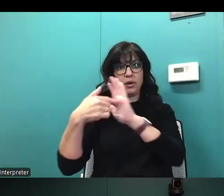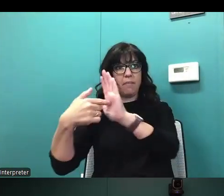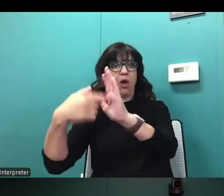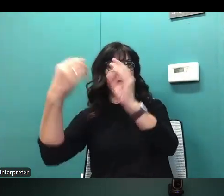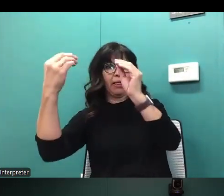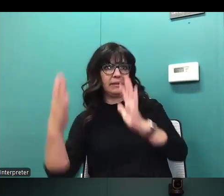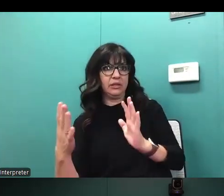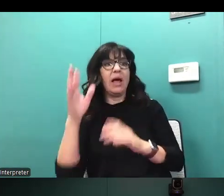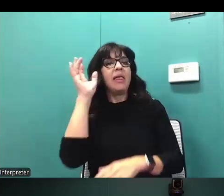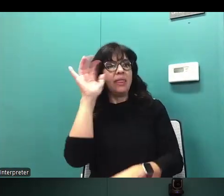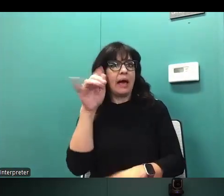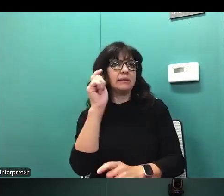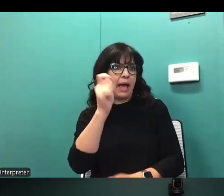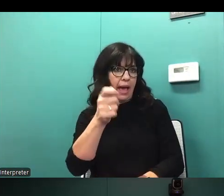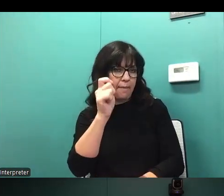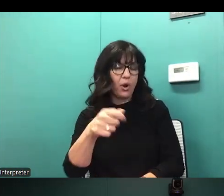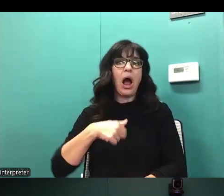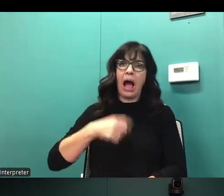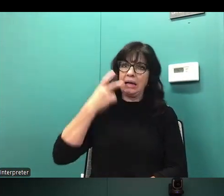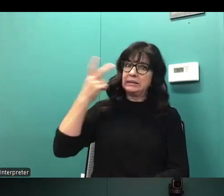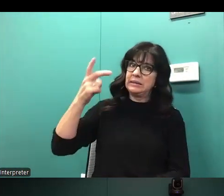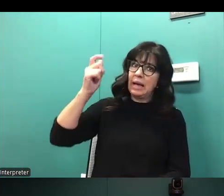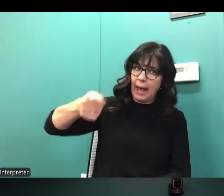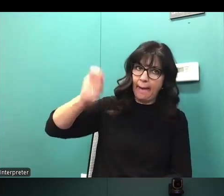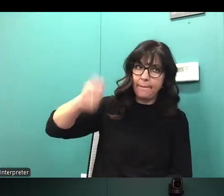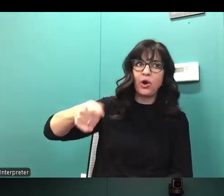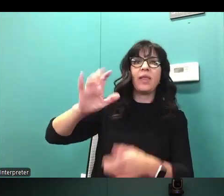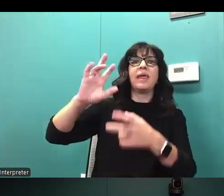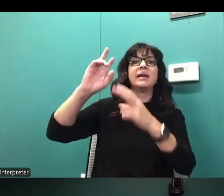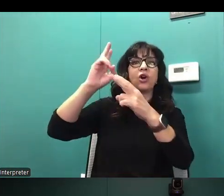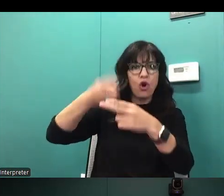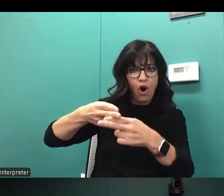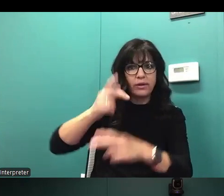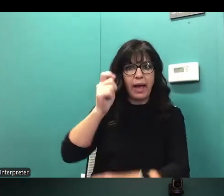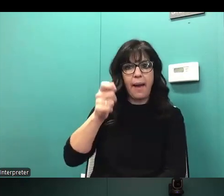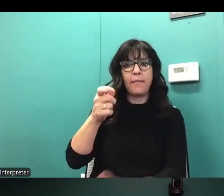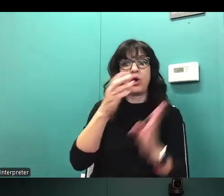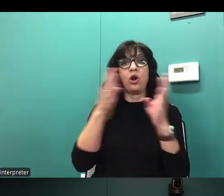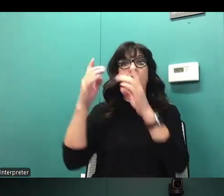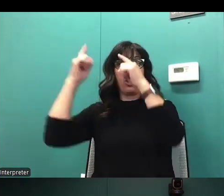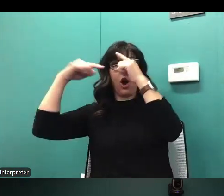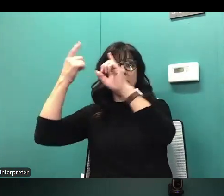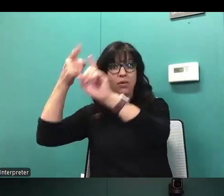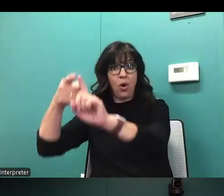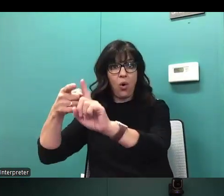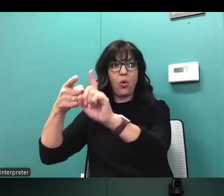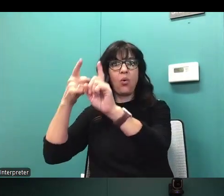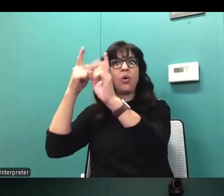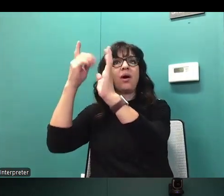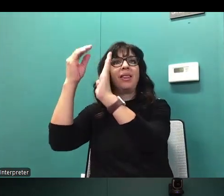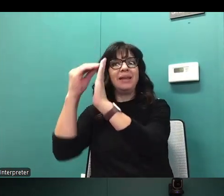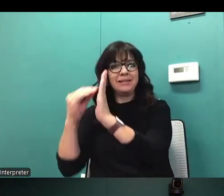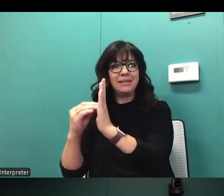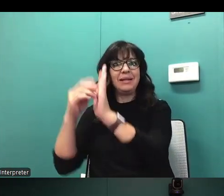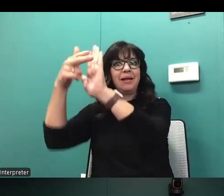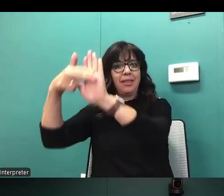So that is a hammer. I see a hammer. That's called a hammer. And the cognitive goal would be listing and labeling. So you're